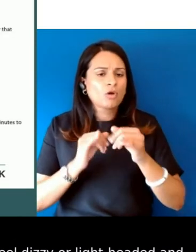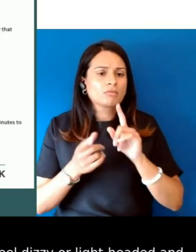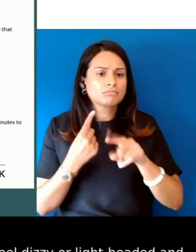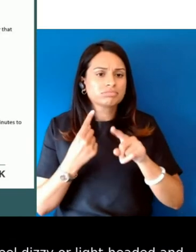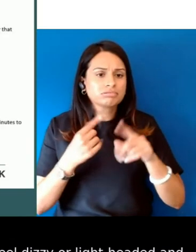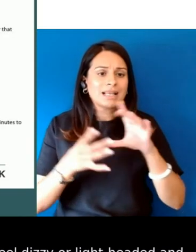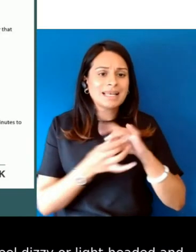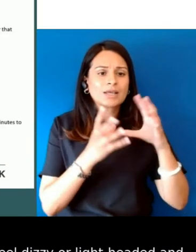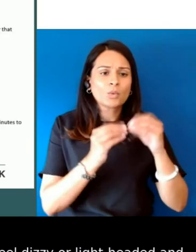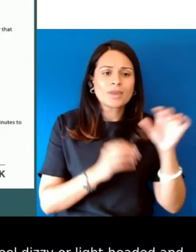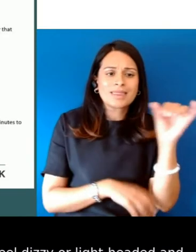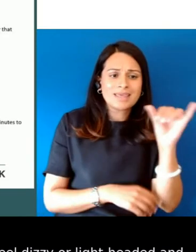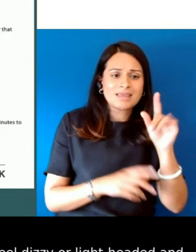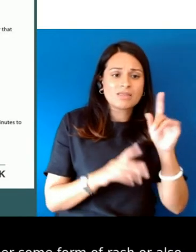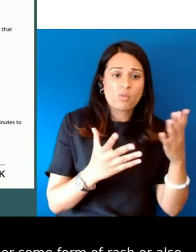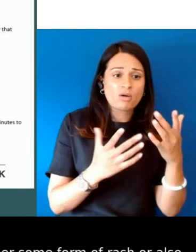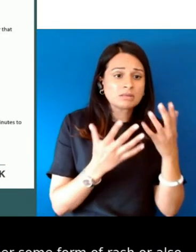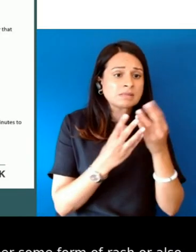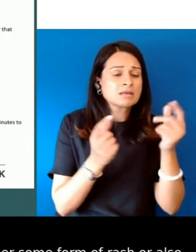that's a bit more obvious